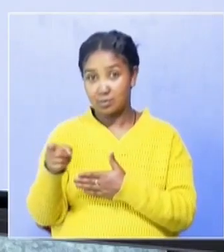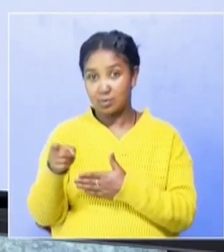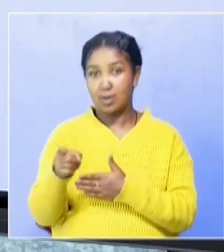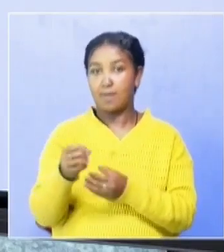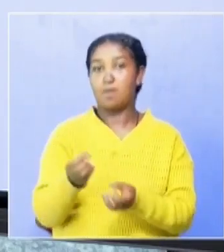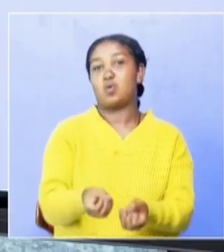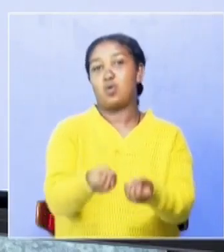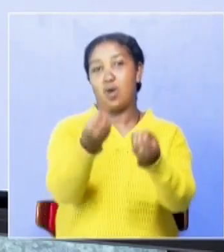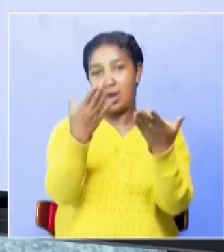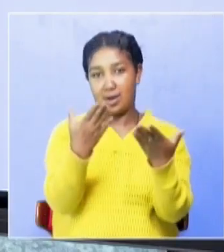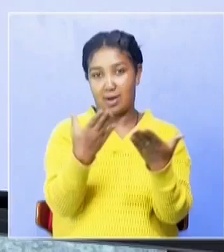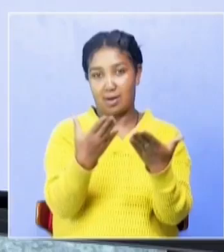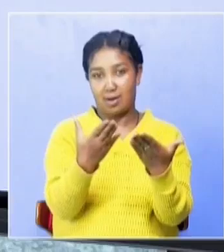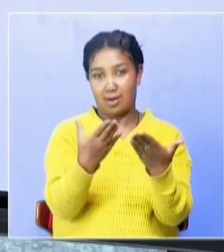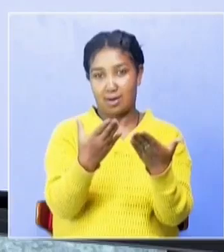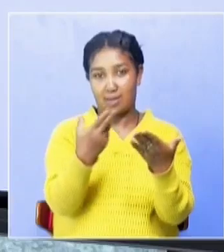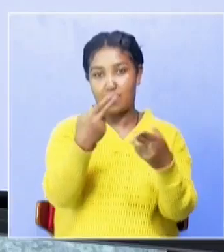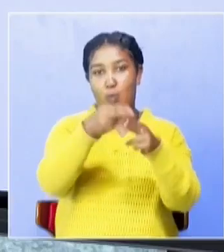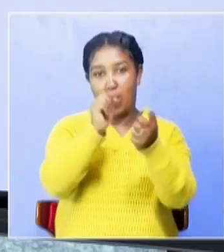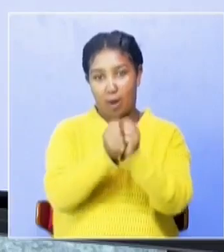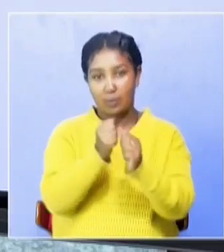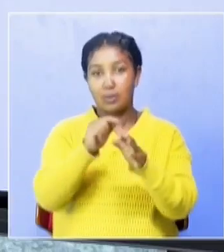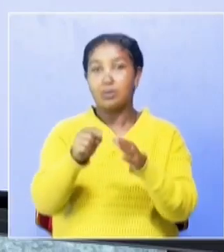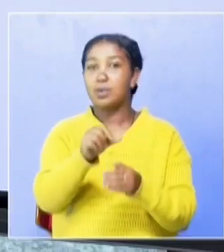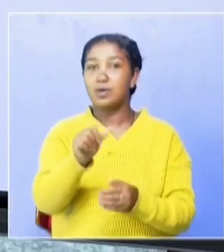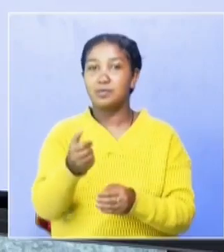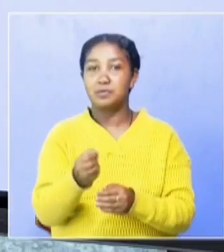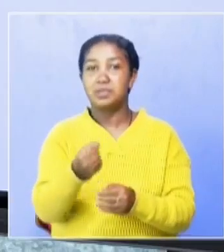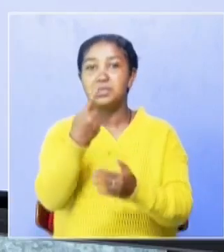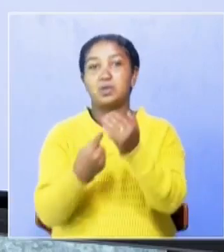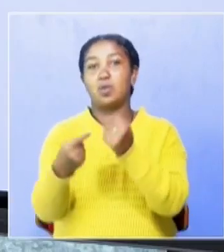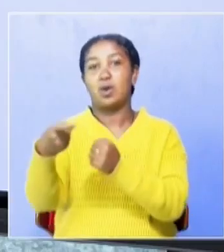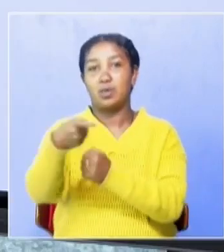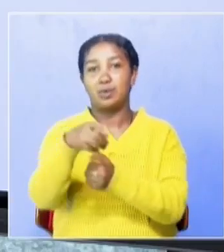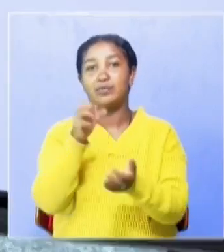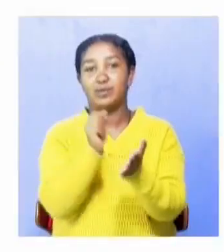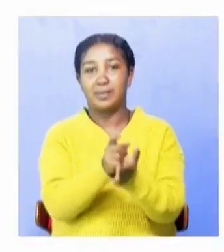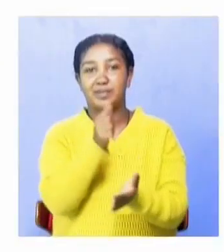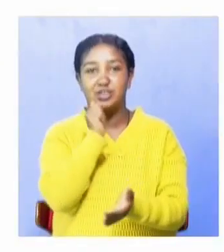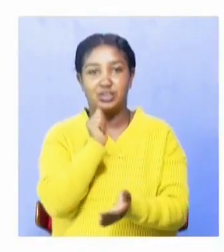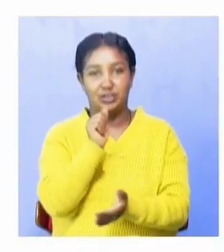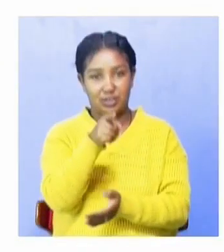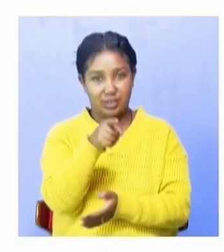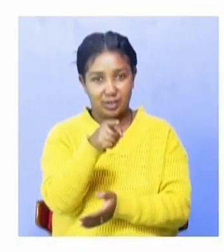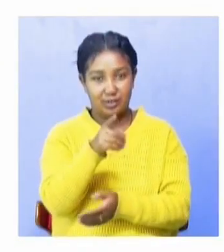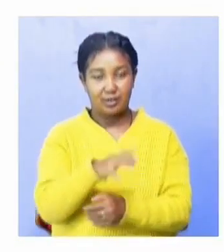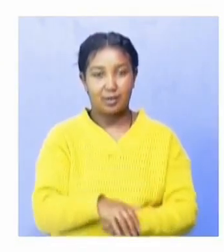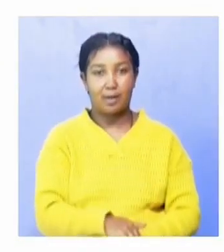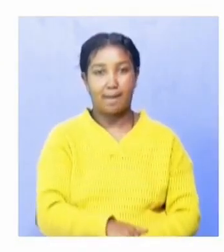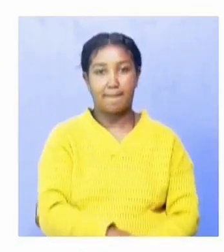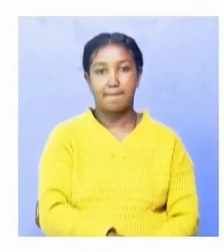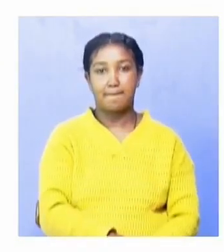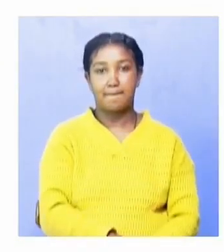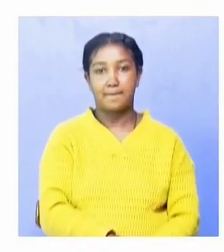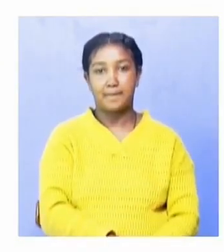plural pronoun. What about if it is singular? Just like she,